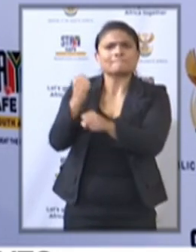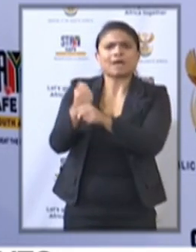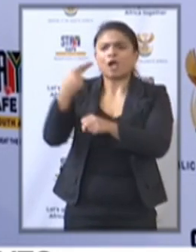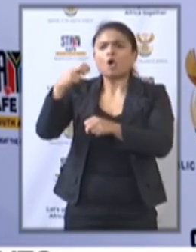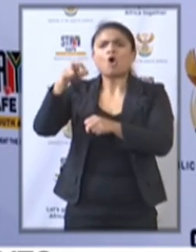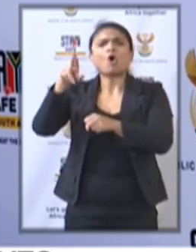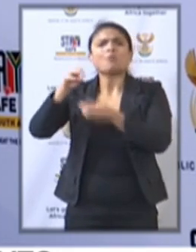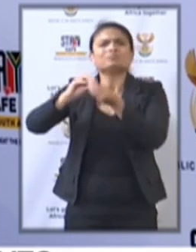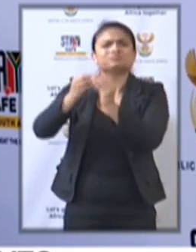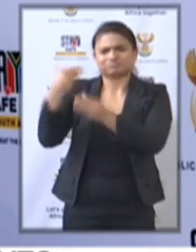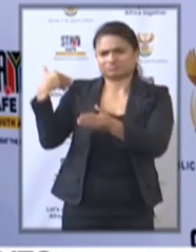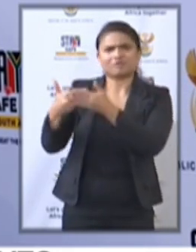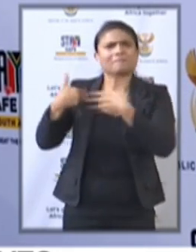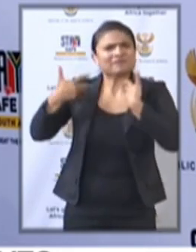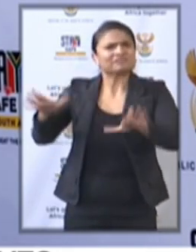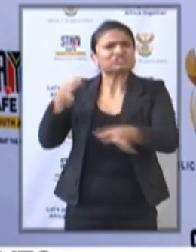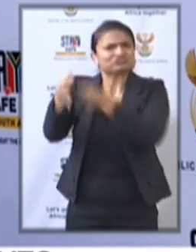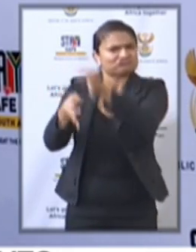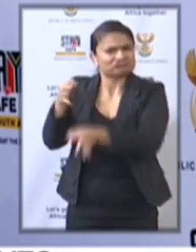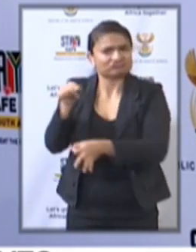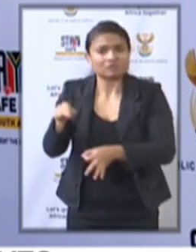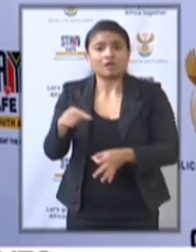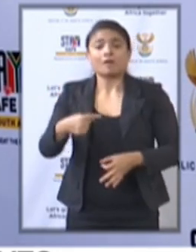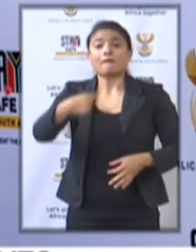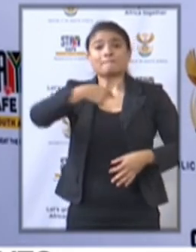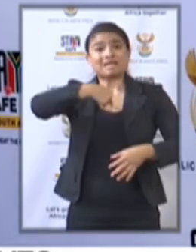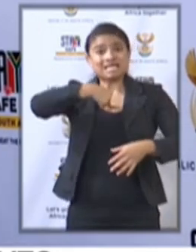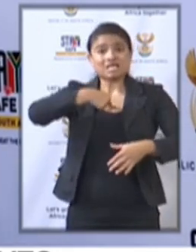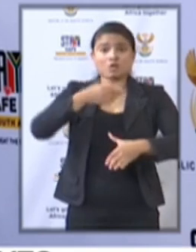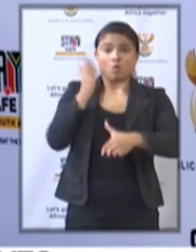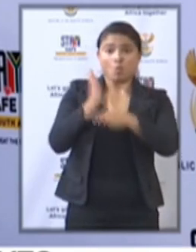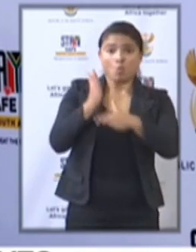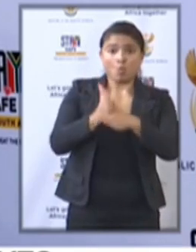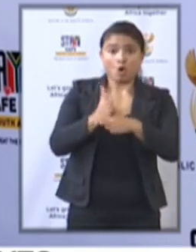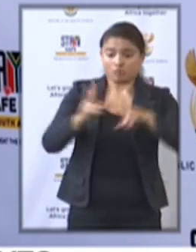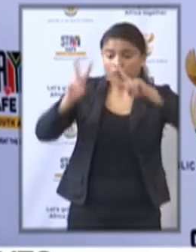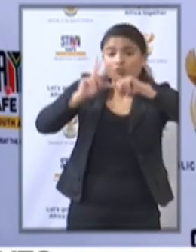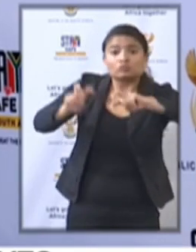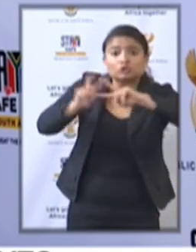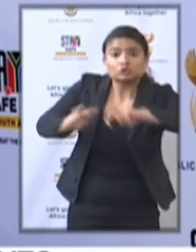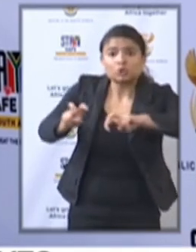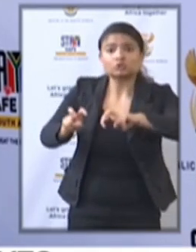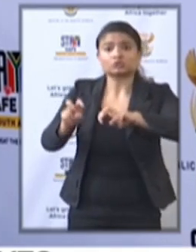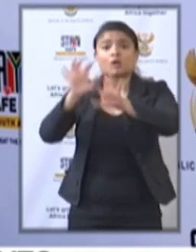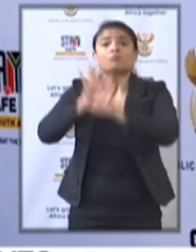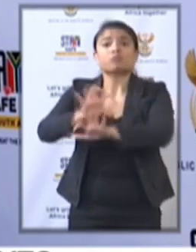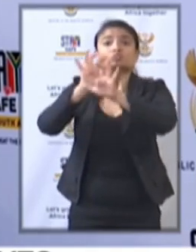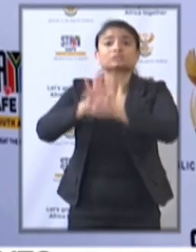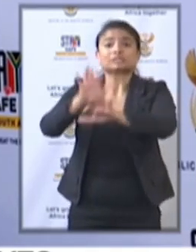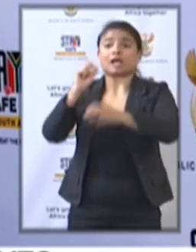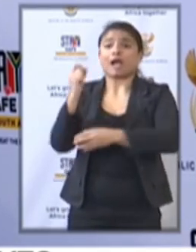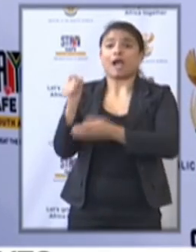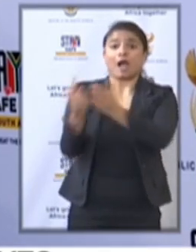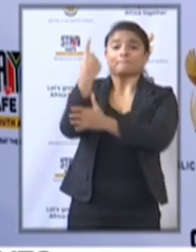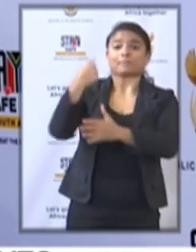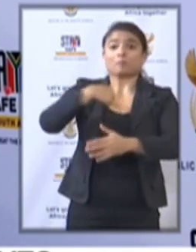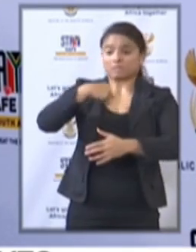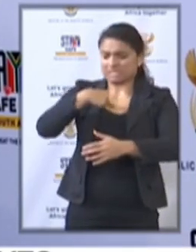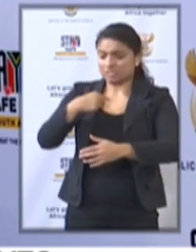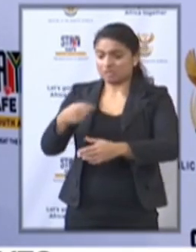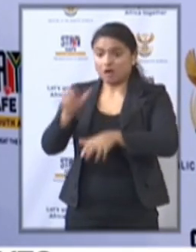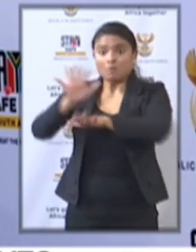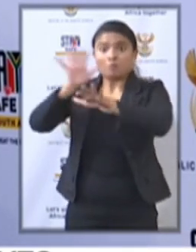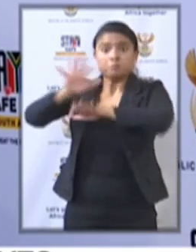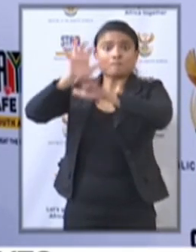We have been working, we are not doing this work in response to this recent protest. We have been doing work at